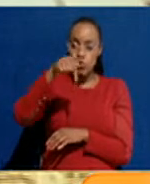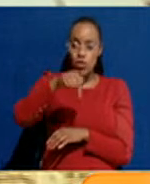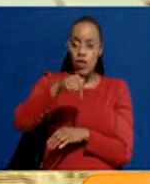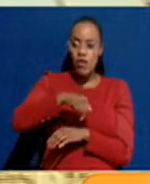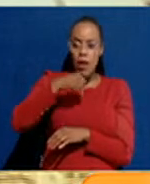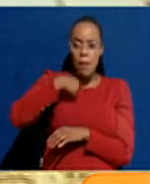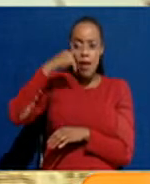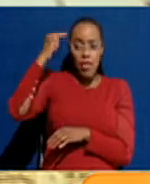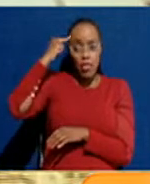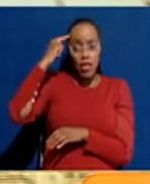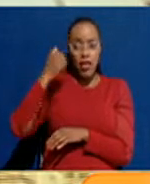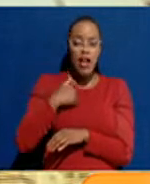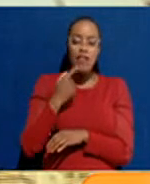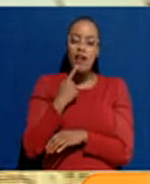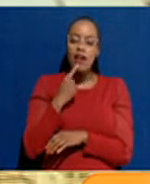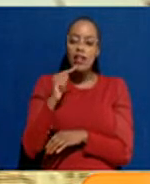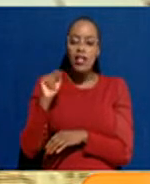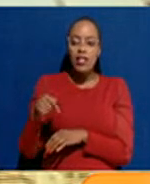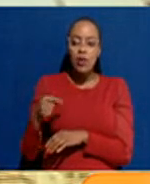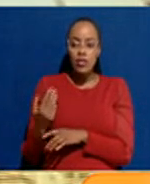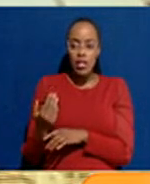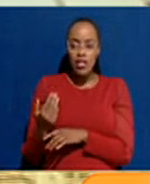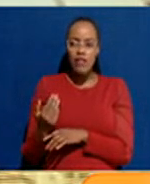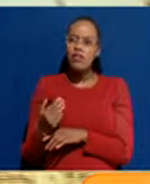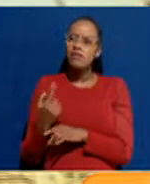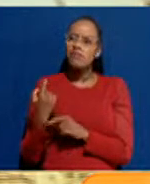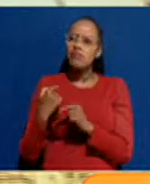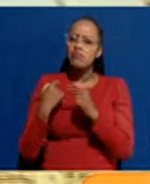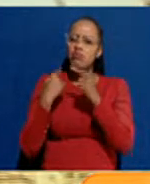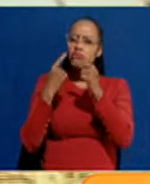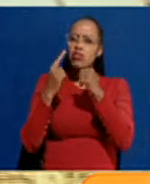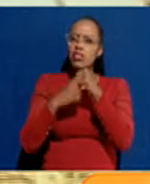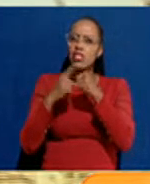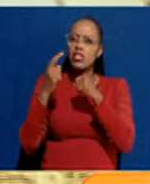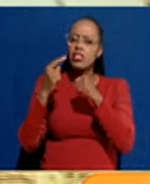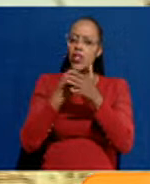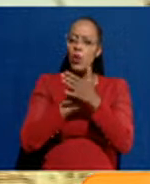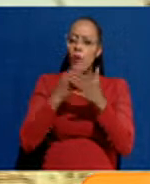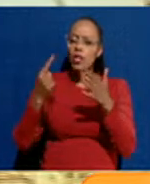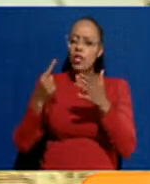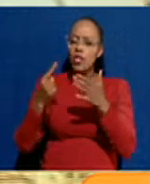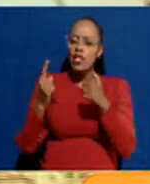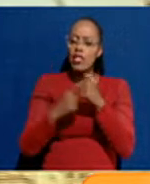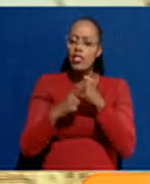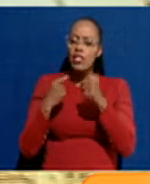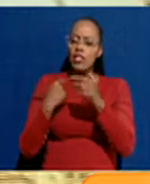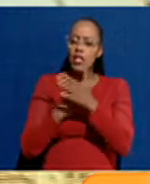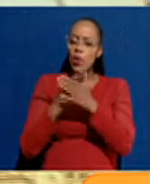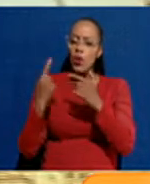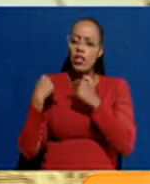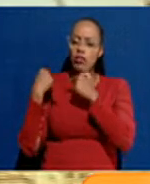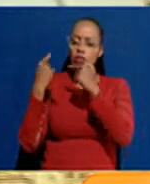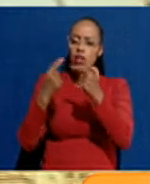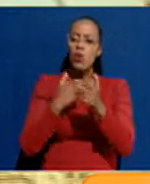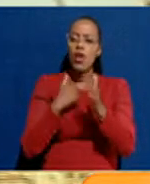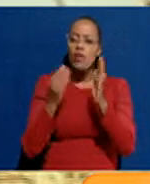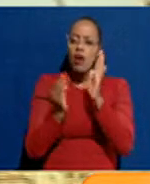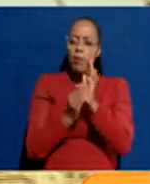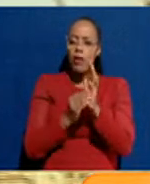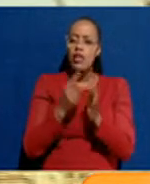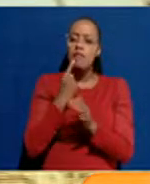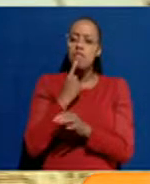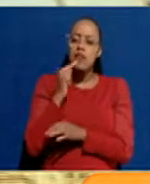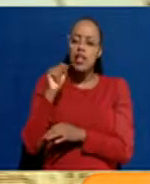think we have hit 100,000. Over the last 6 weeks alone, mm-hmm. over the last 6 weeks, we have installed